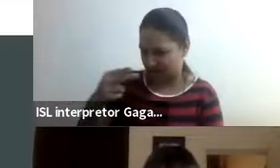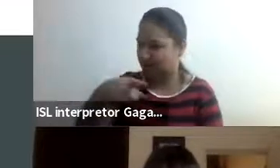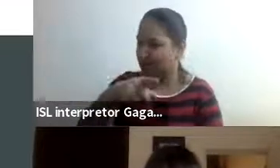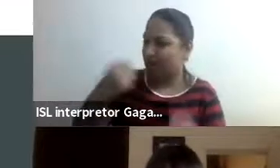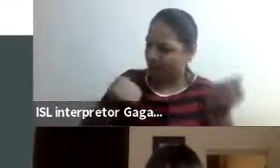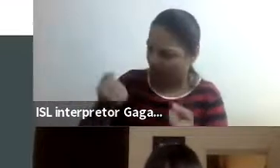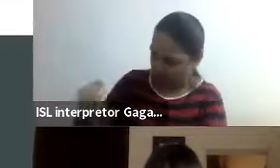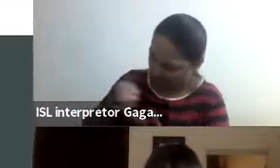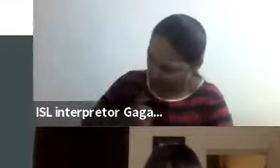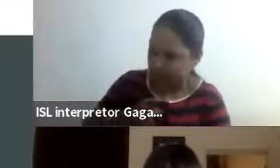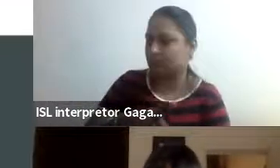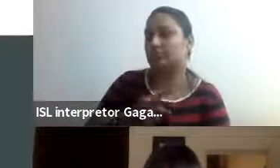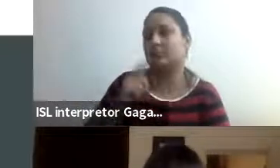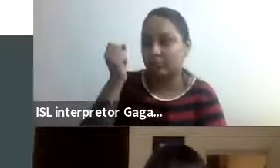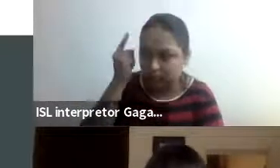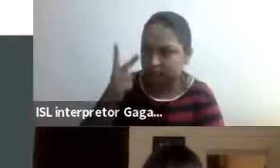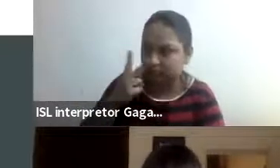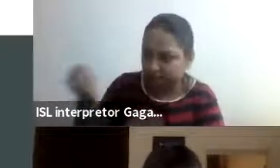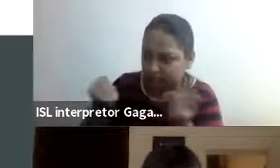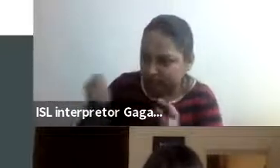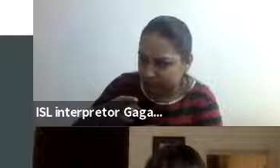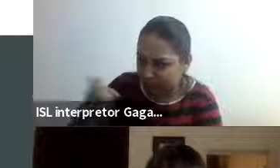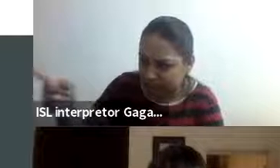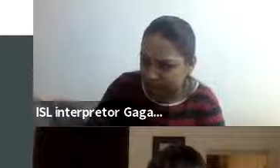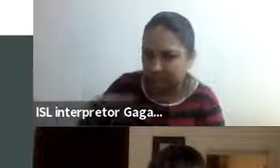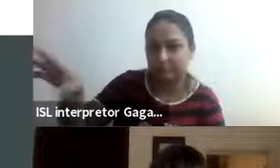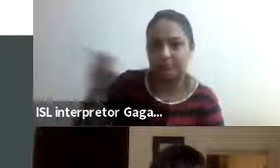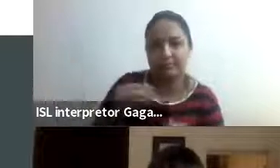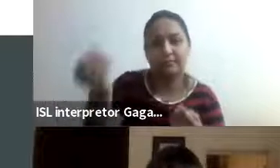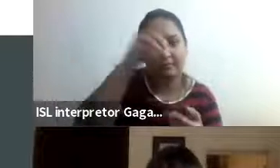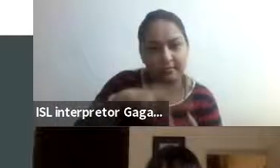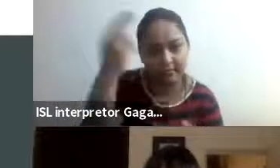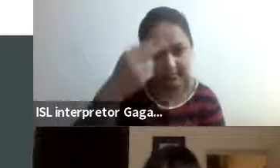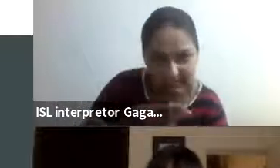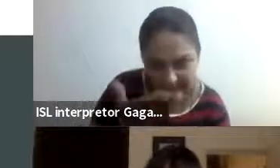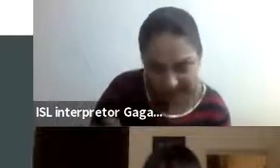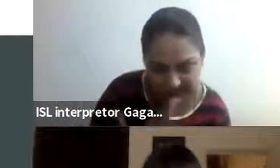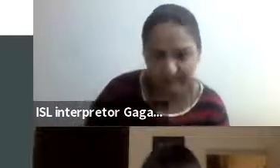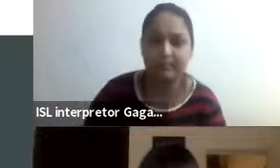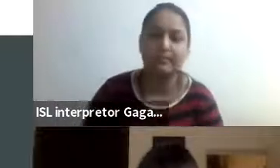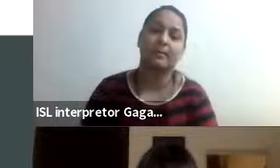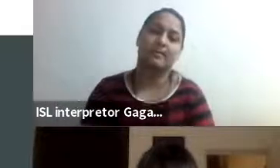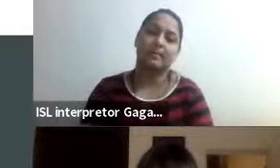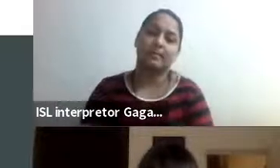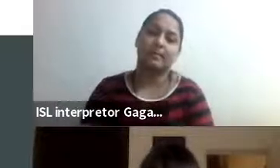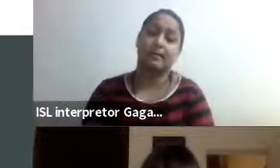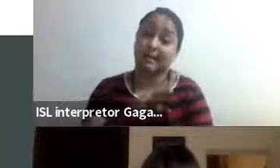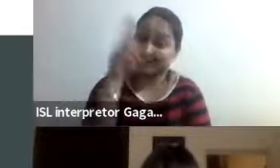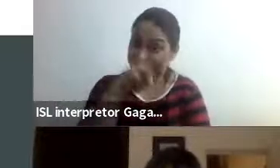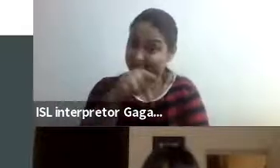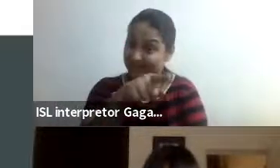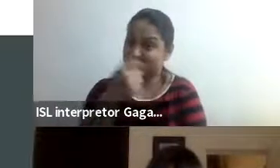drawn what I've seen in the farms, what I remember from my life in the village. And so he sketches the car for her.